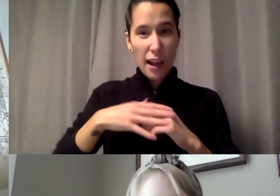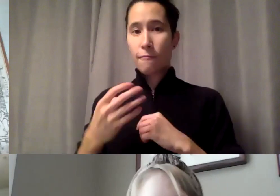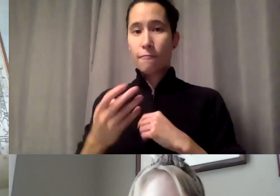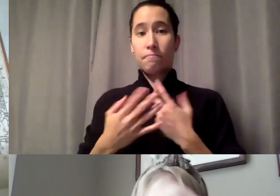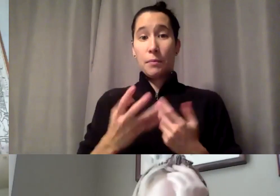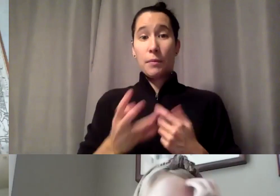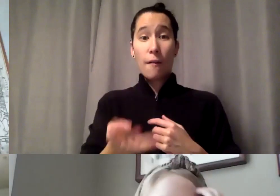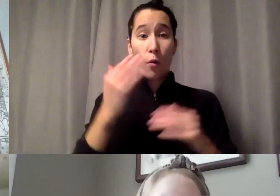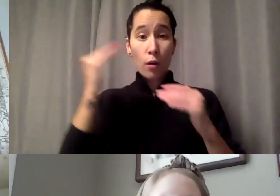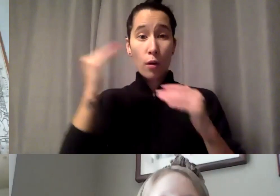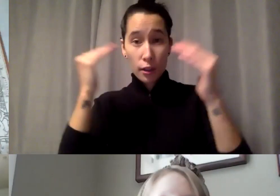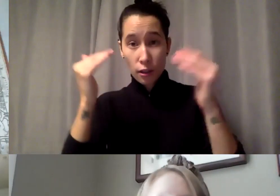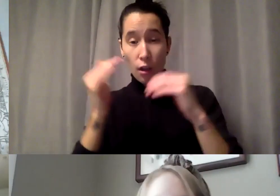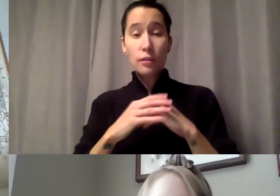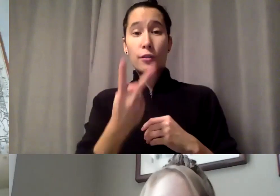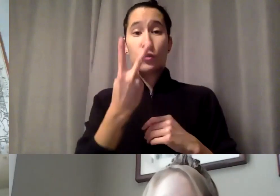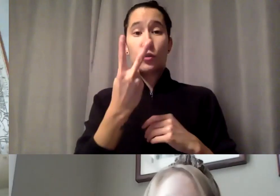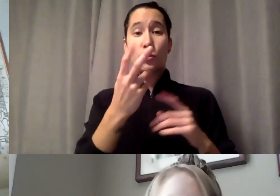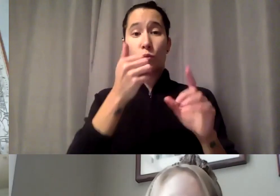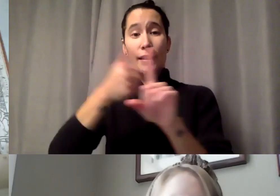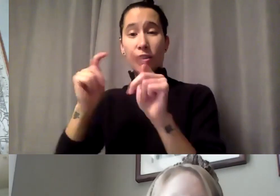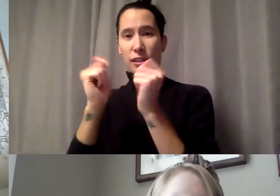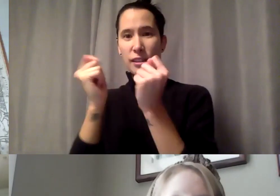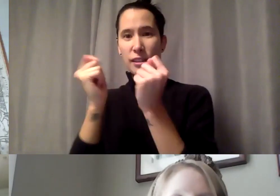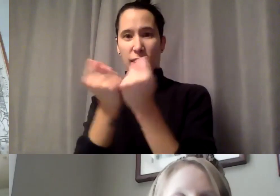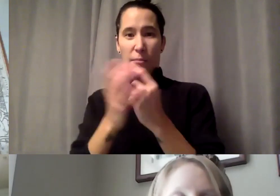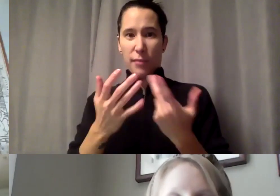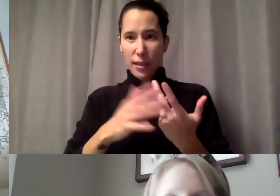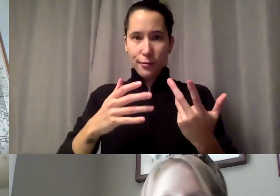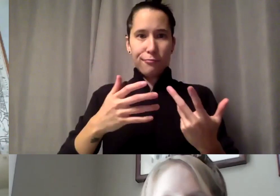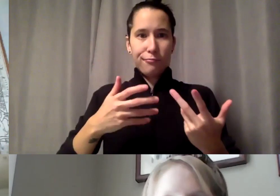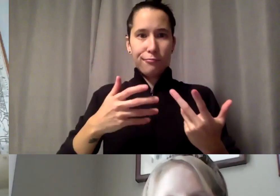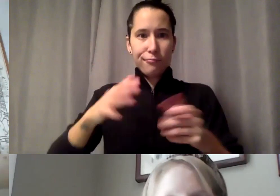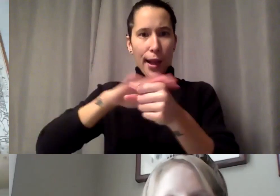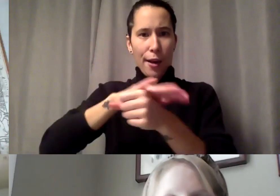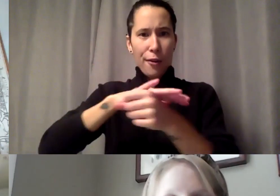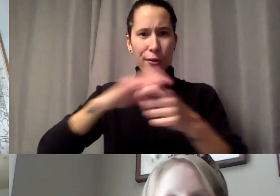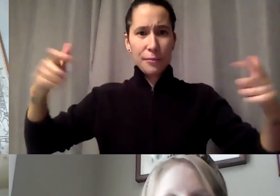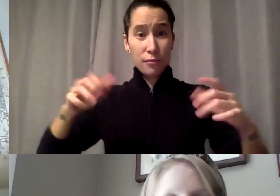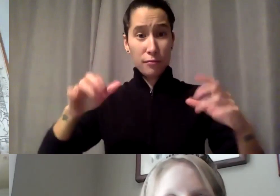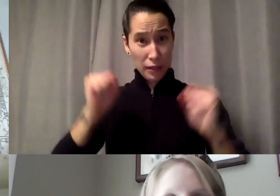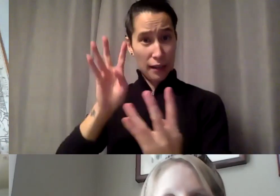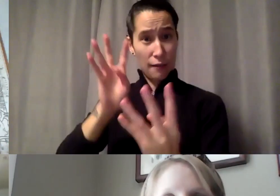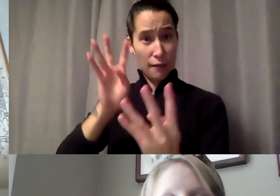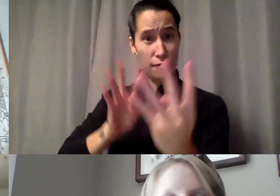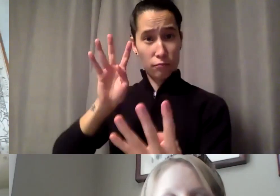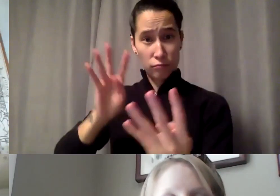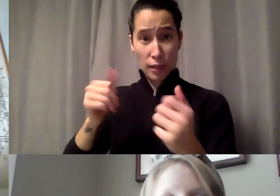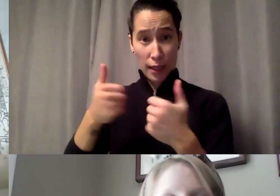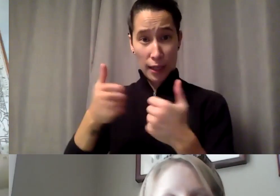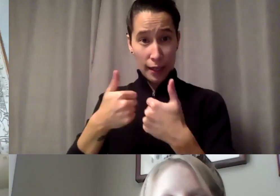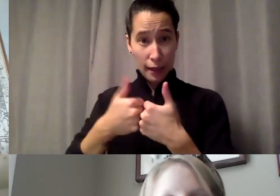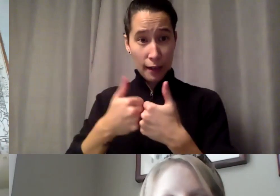per team. We've got a huge space. Curling rinks are massive. Can we go and have a bonspiel right now?